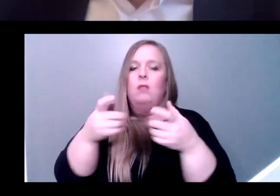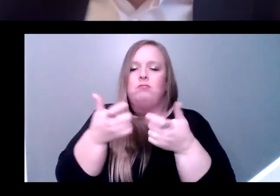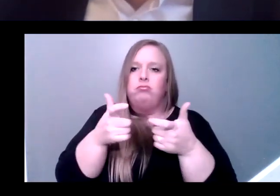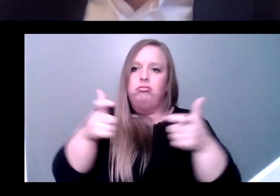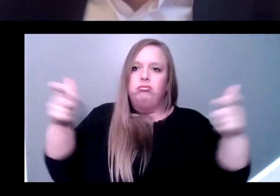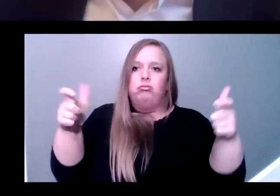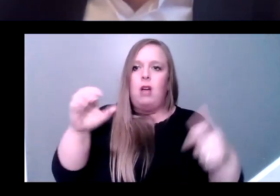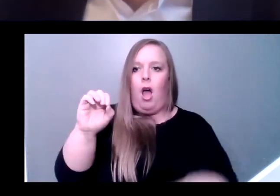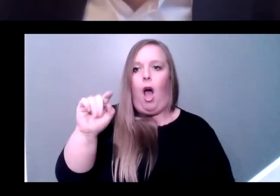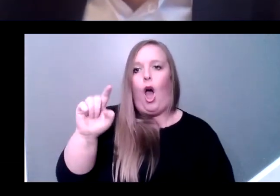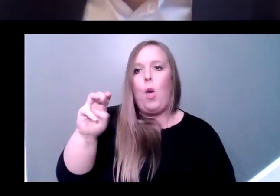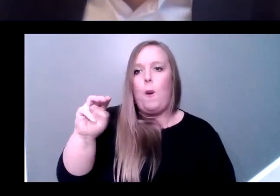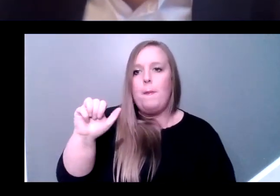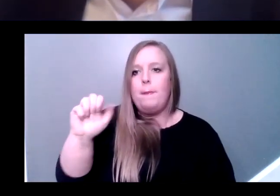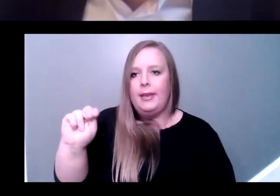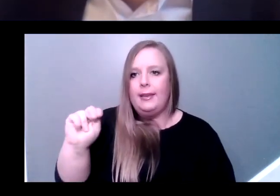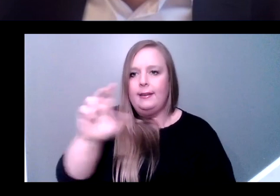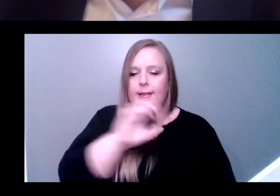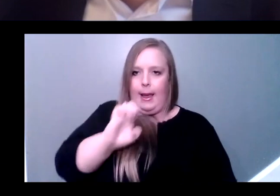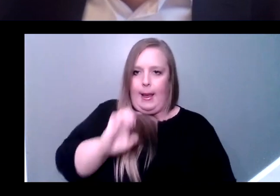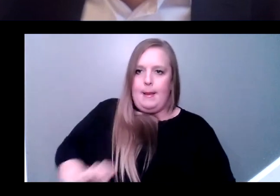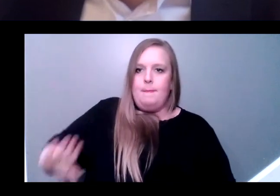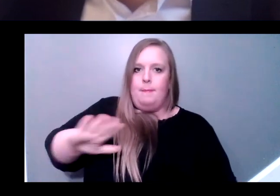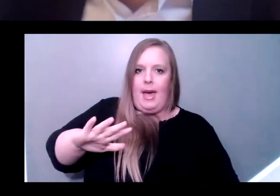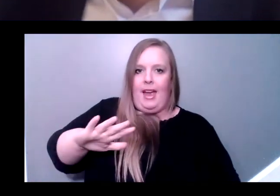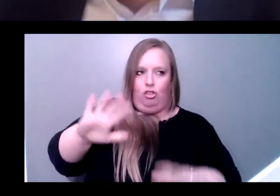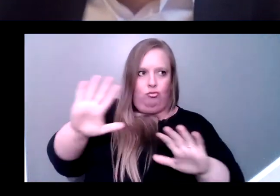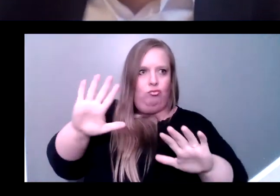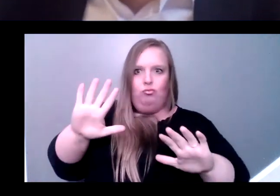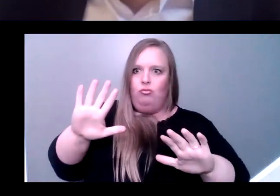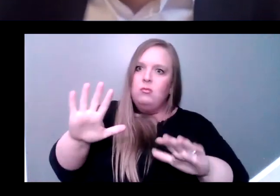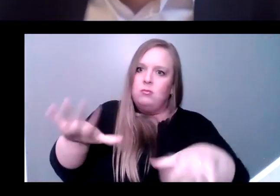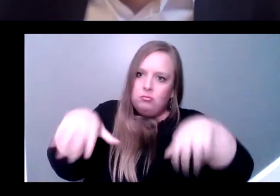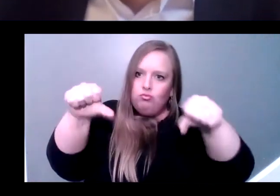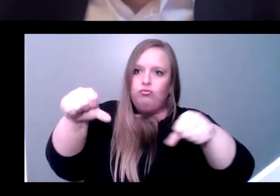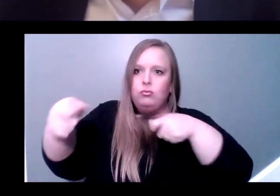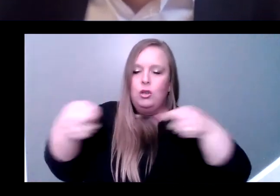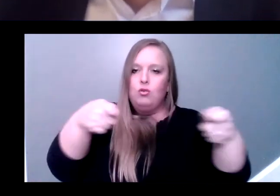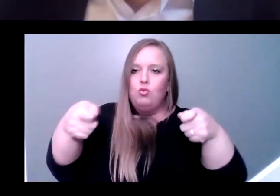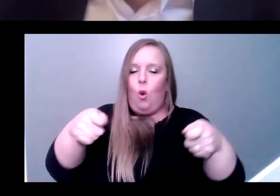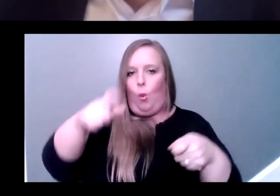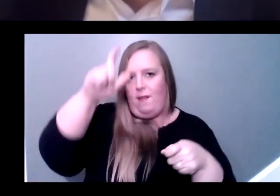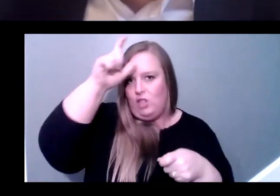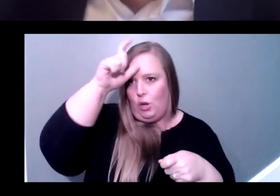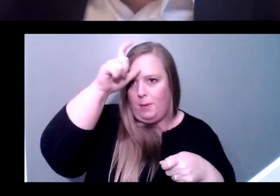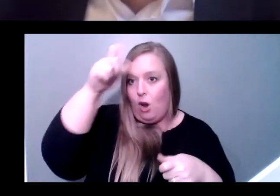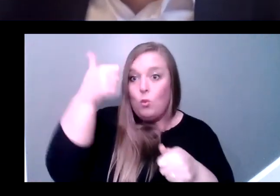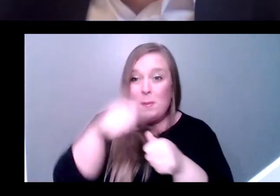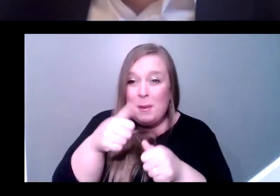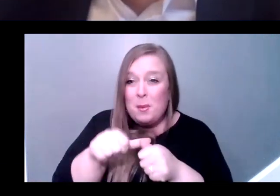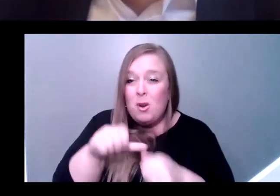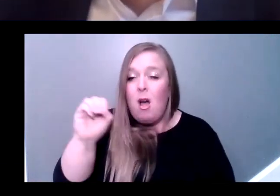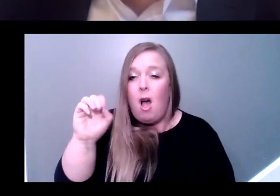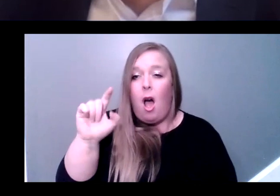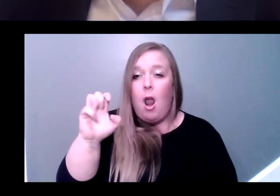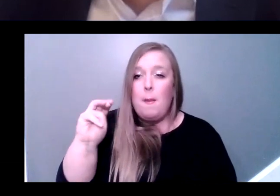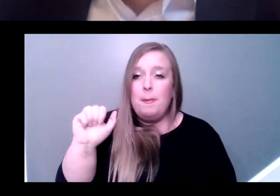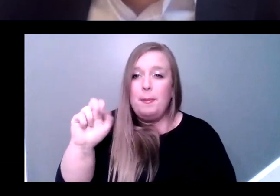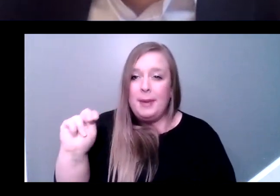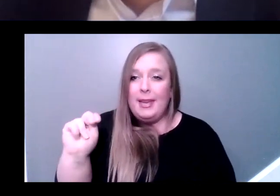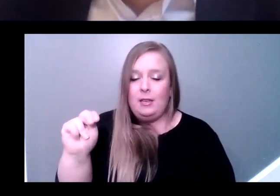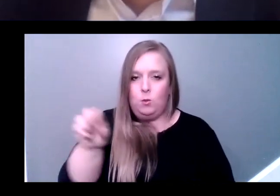Okay. And then at this time in 1991, late 1991, the JNA, which is Yugoslav